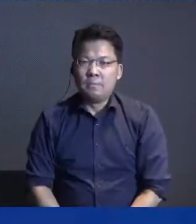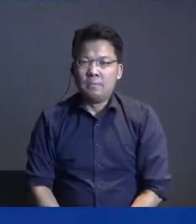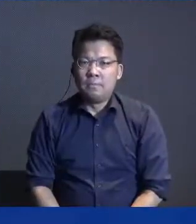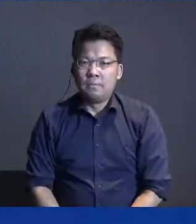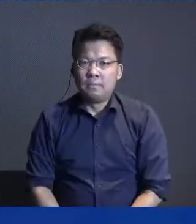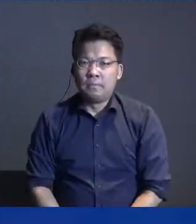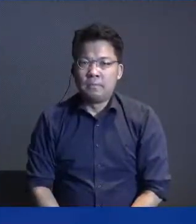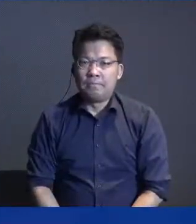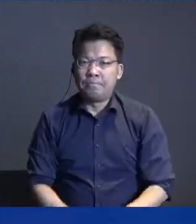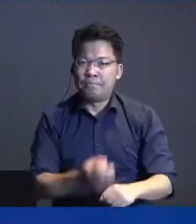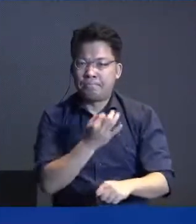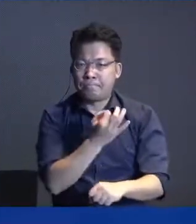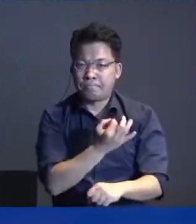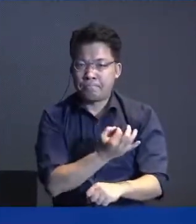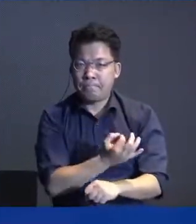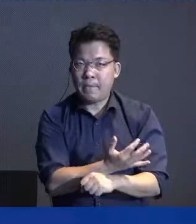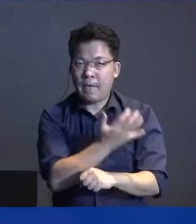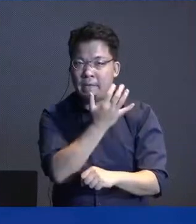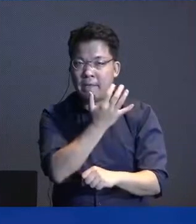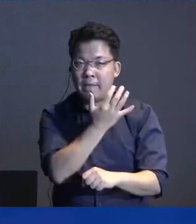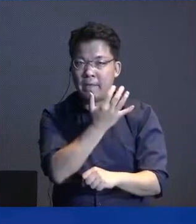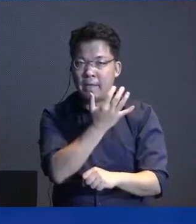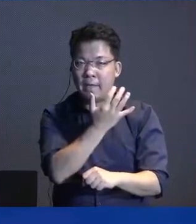do. So with that,